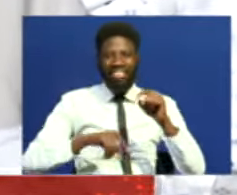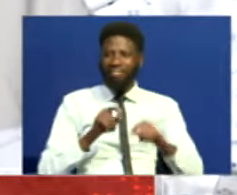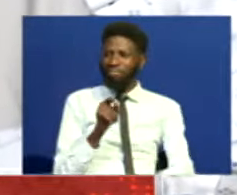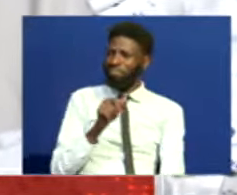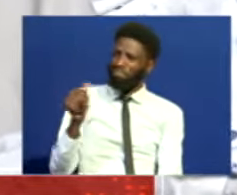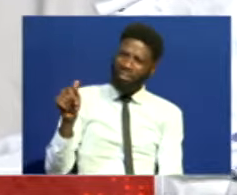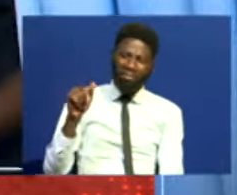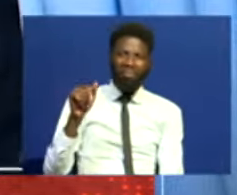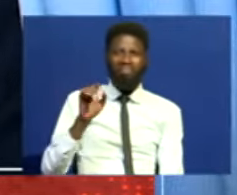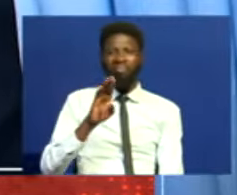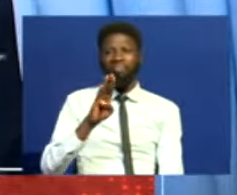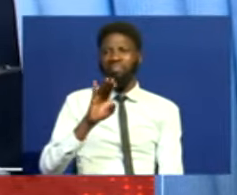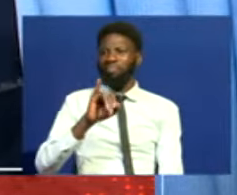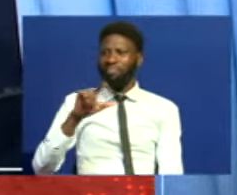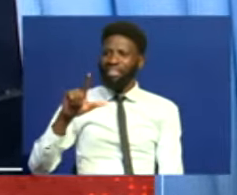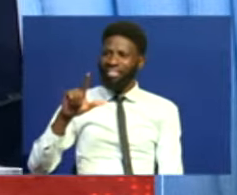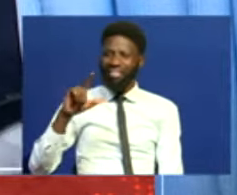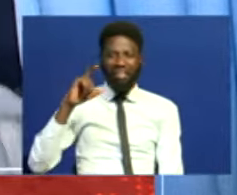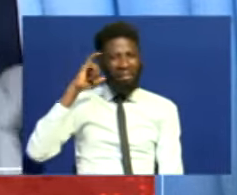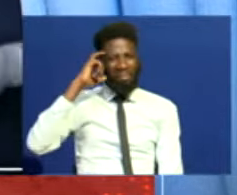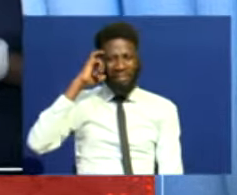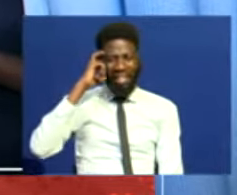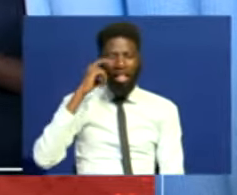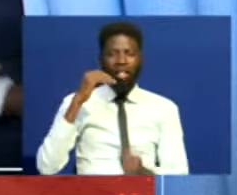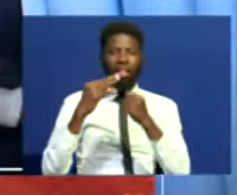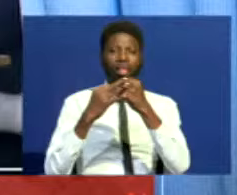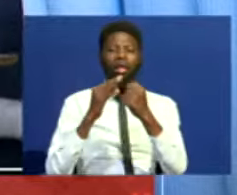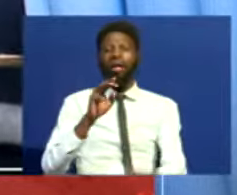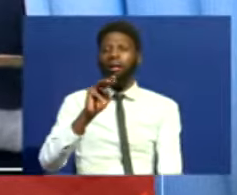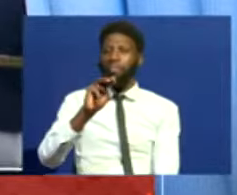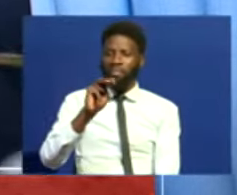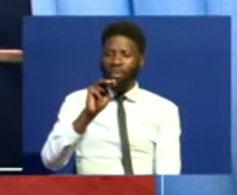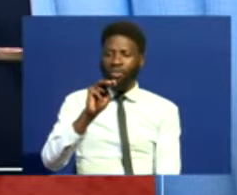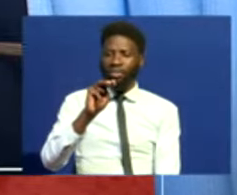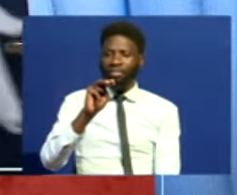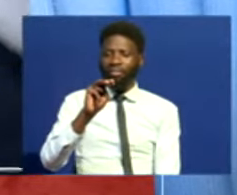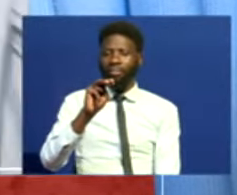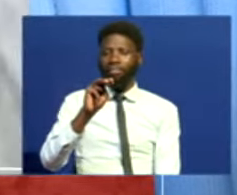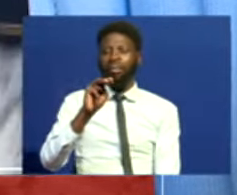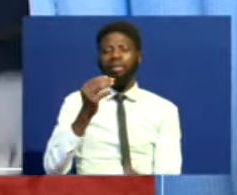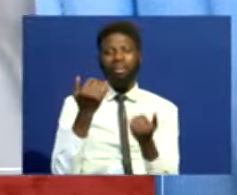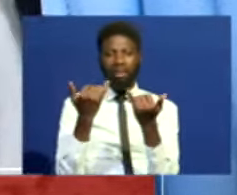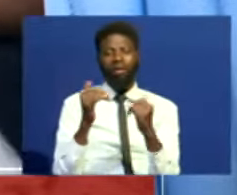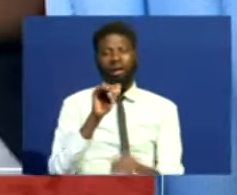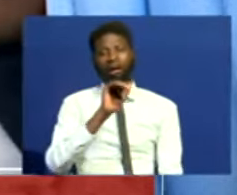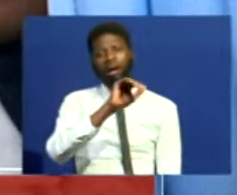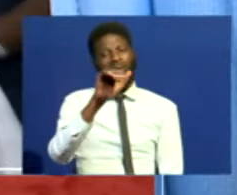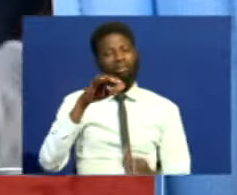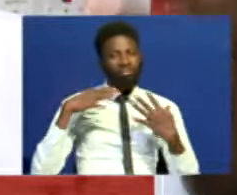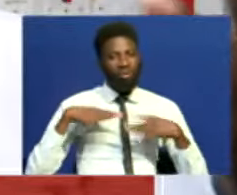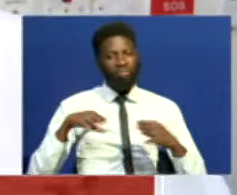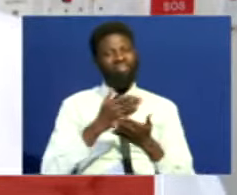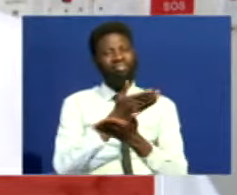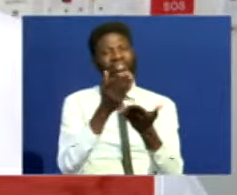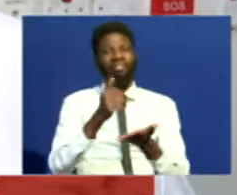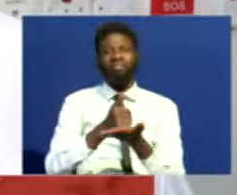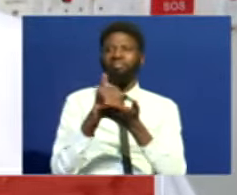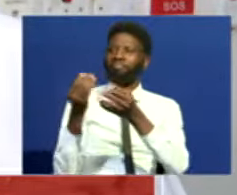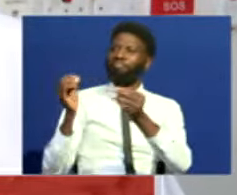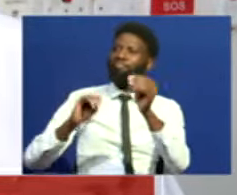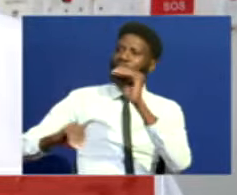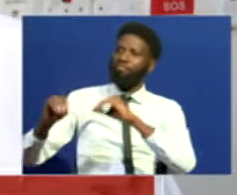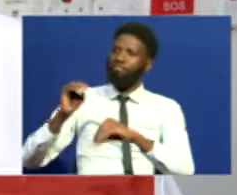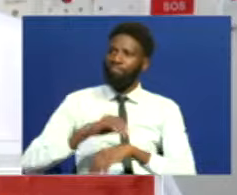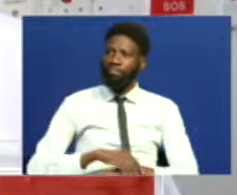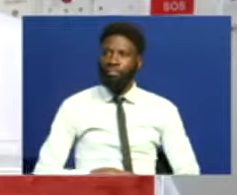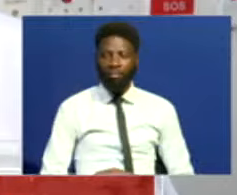substantial bill of 8 million shillings for him to be discharged and are appealing to well-wishers to come to their aid. Hospitali kadhaa